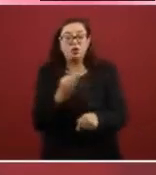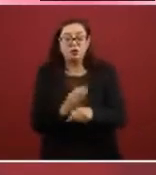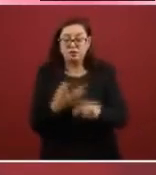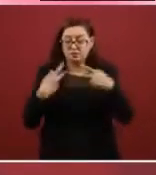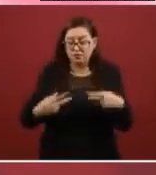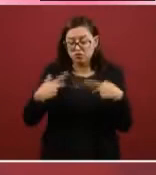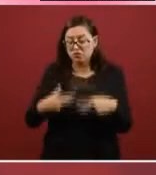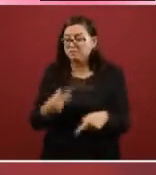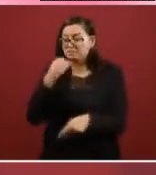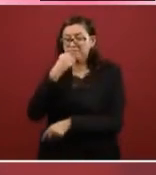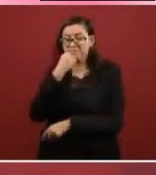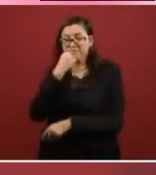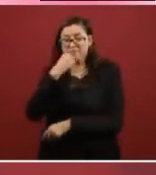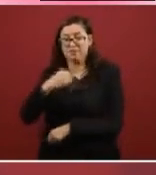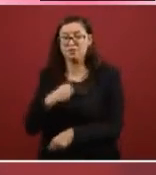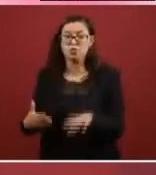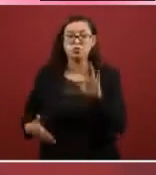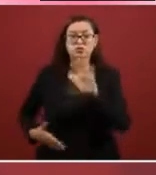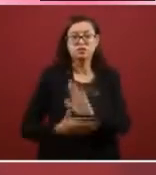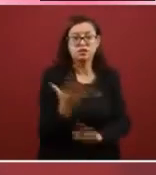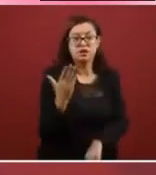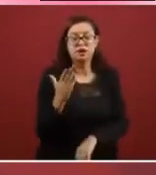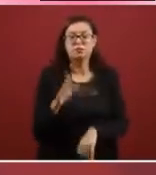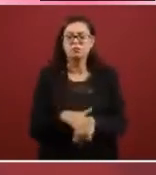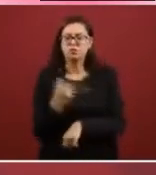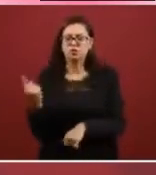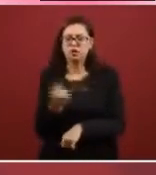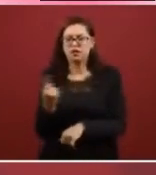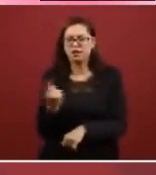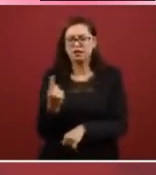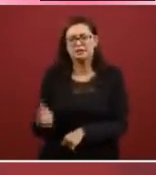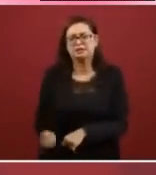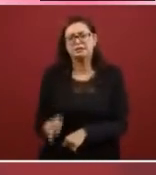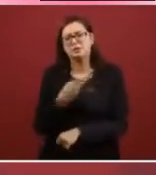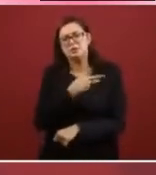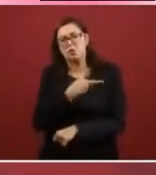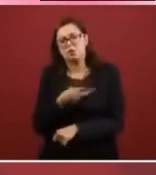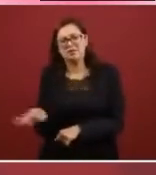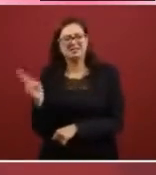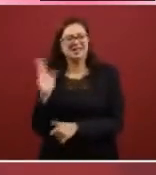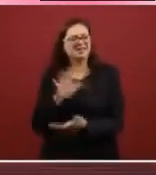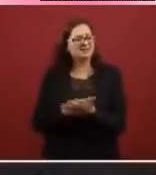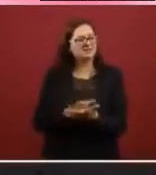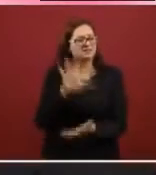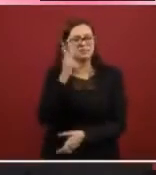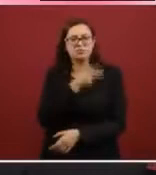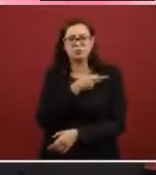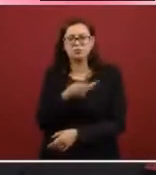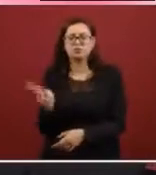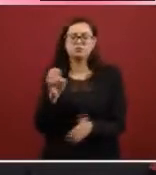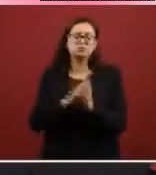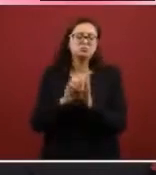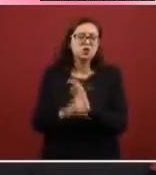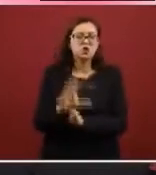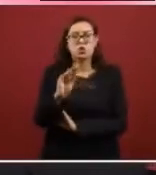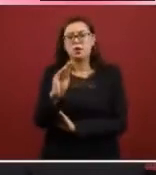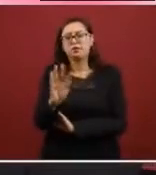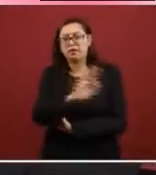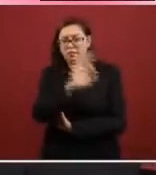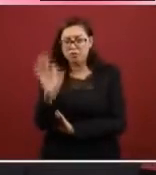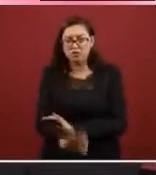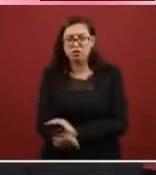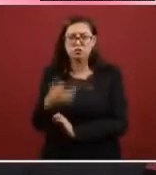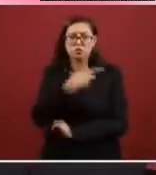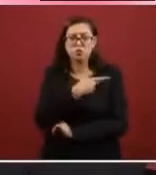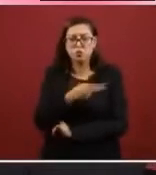forced migration due to poverty. Más del 90%. More than 90%. Por consiguiente, se tienen